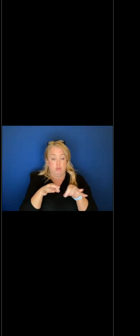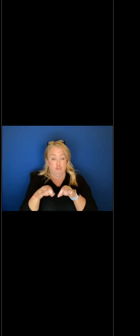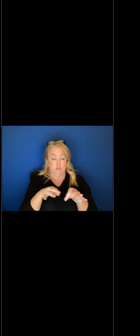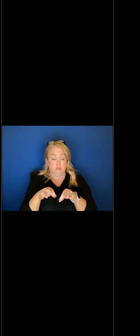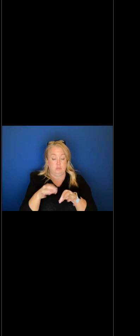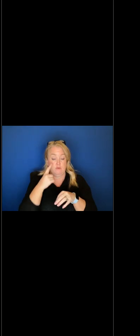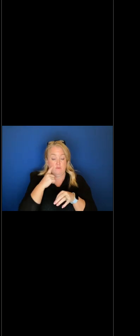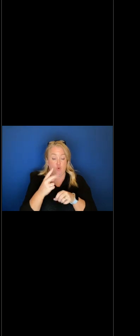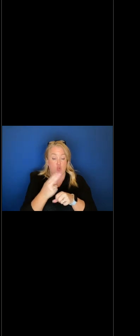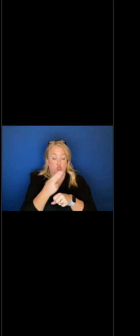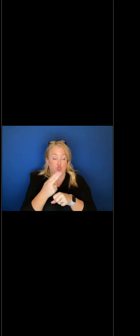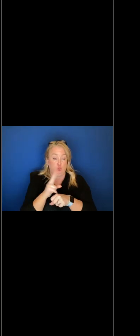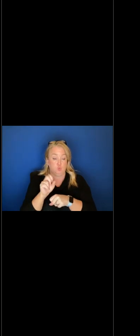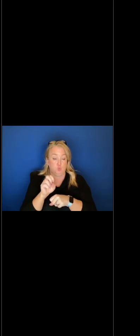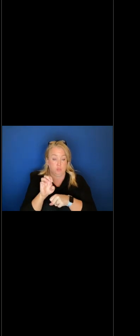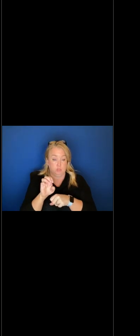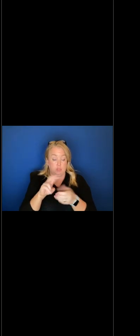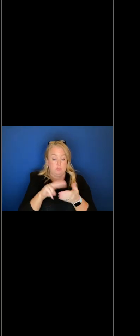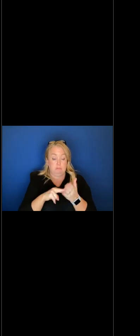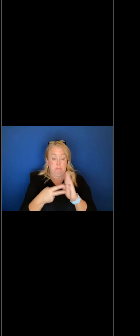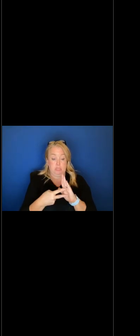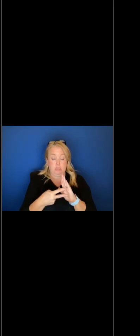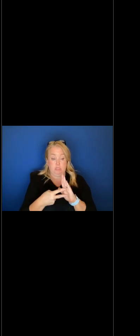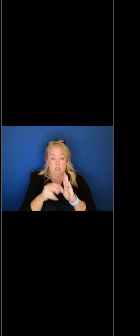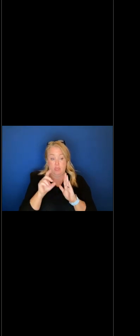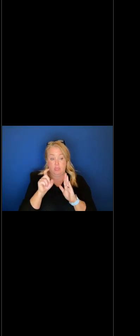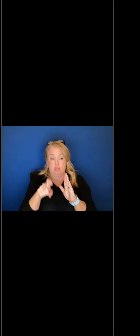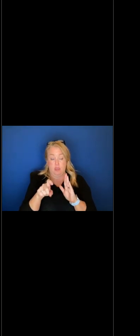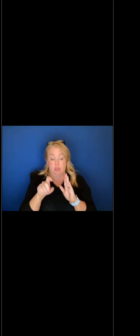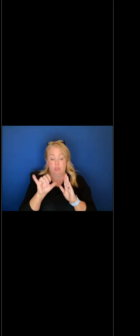on use, must